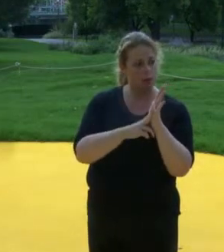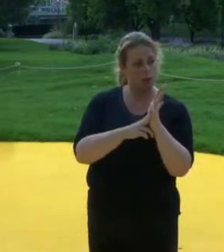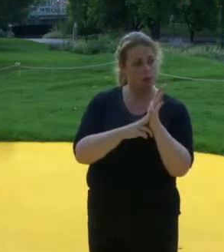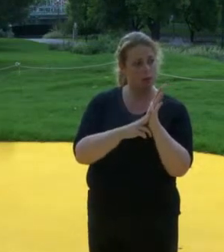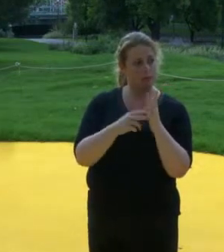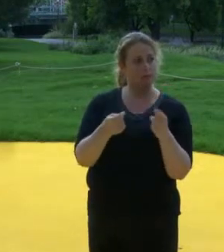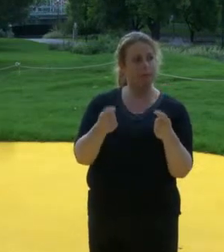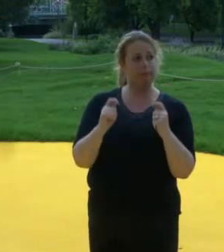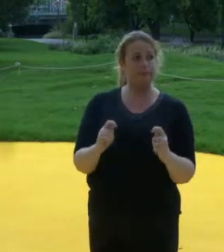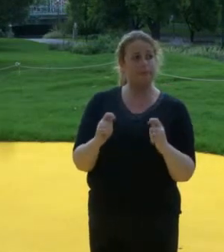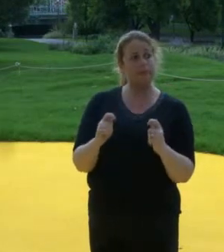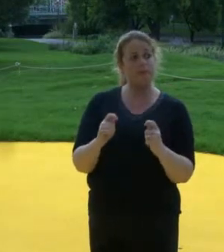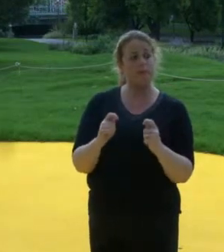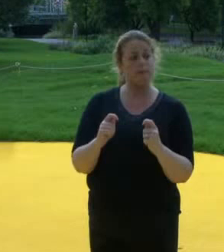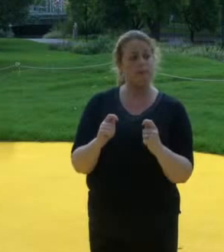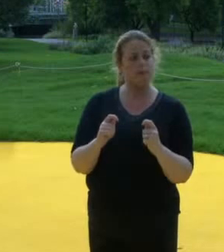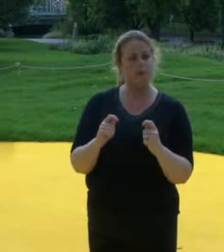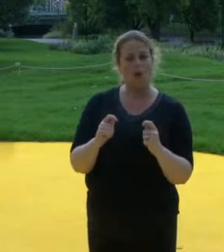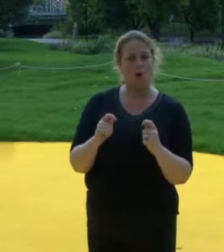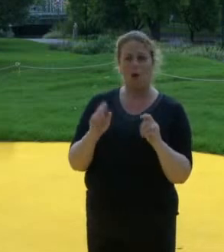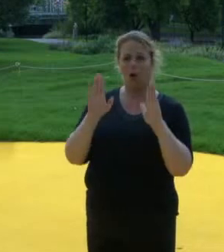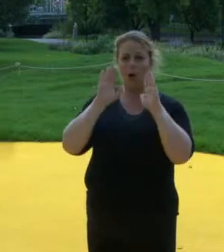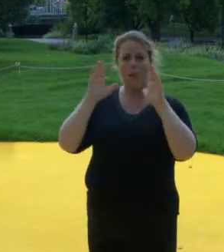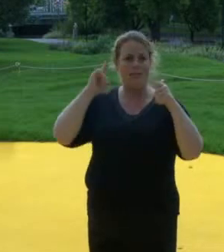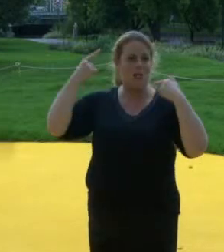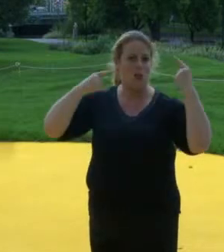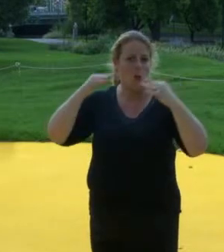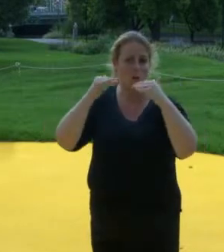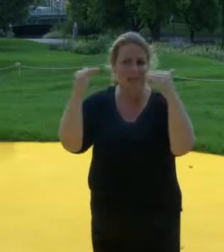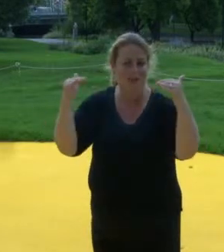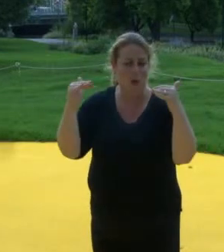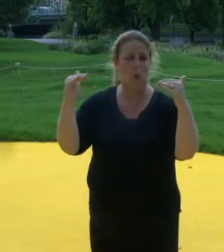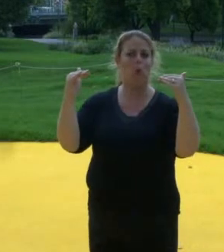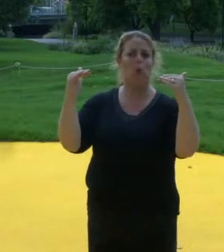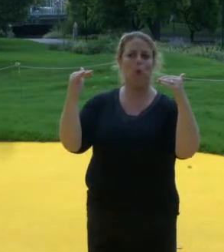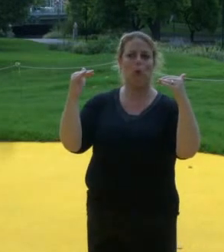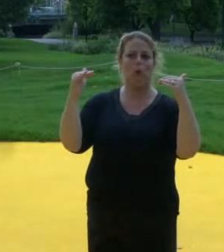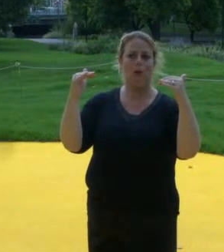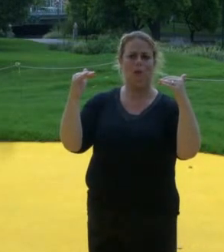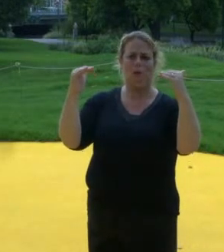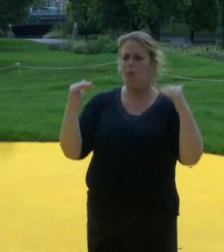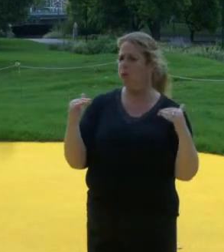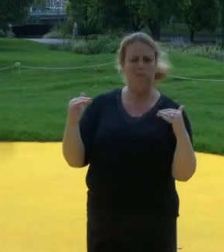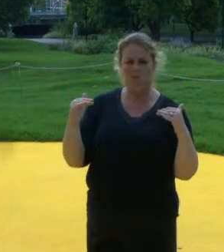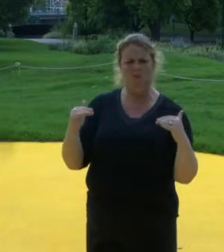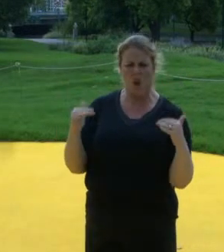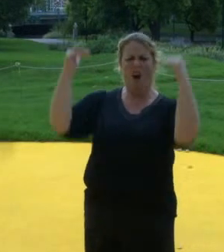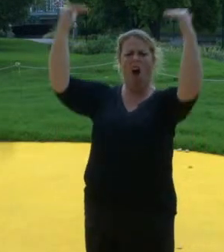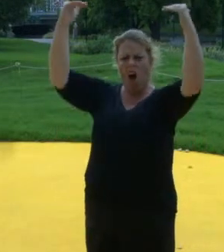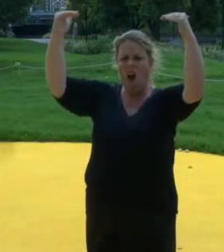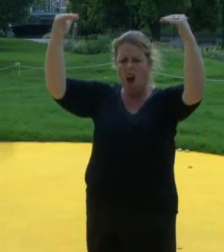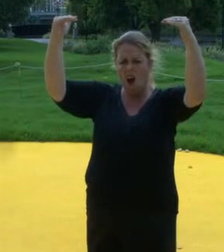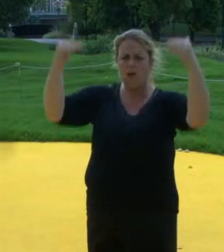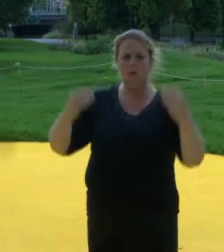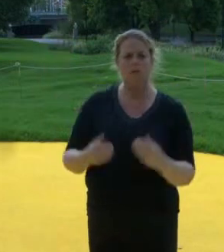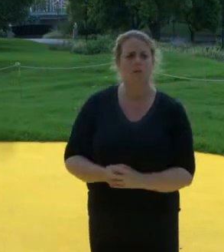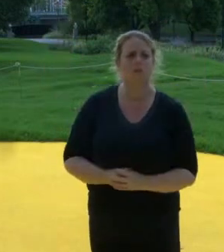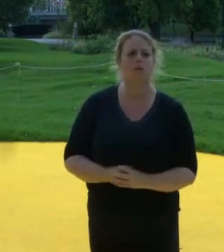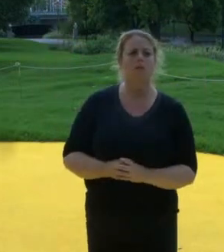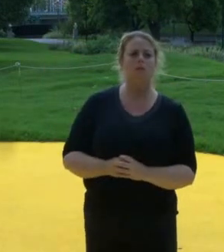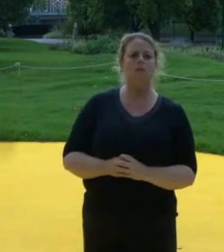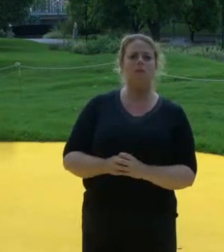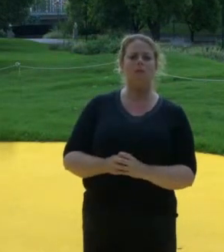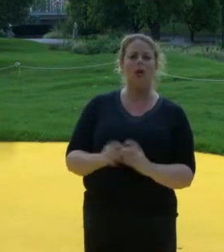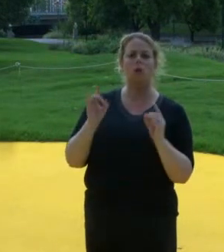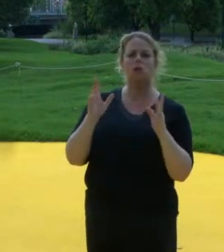Amazing. Just the noise level. We've just got to not take it down a bit. We can lift it if we like.